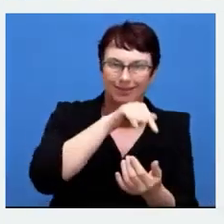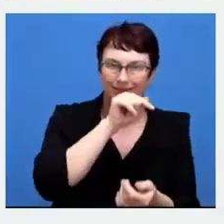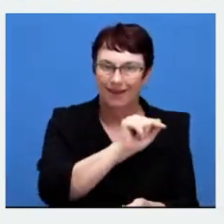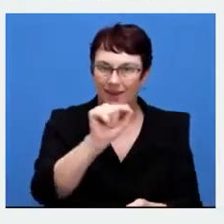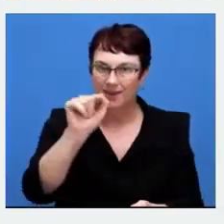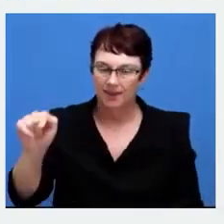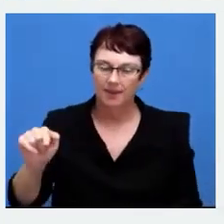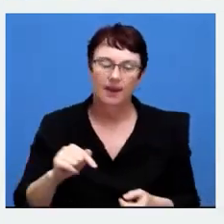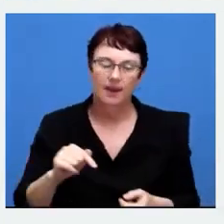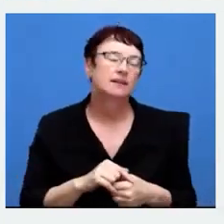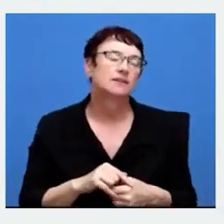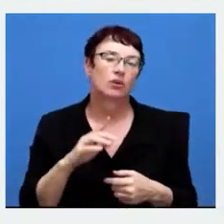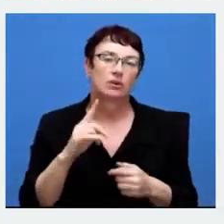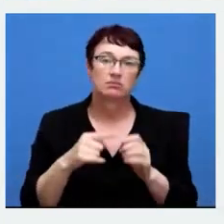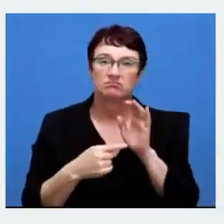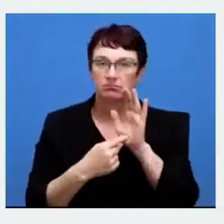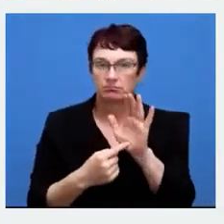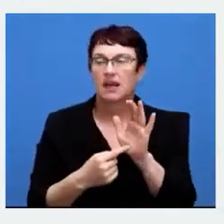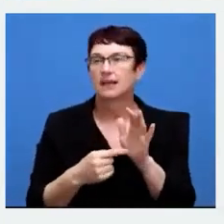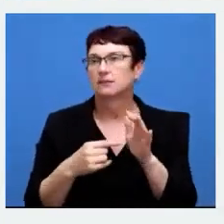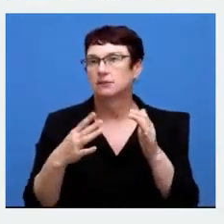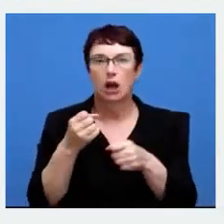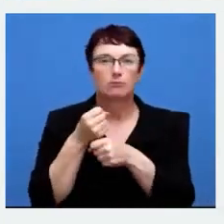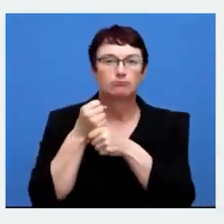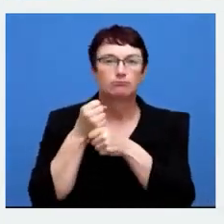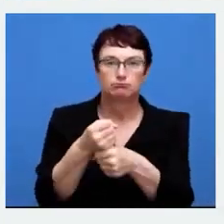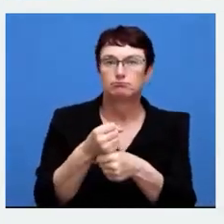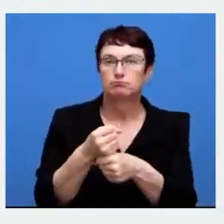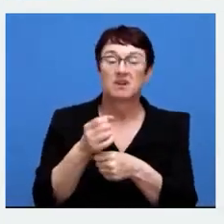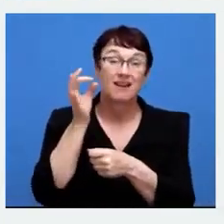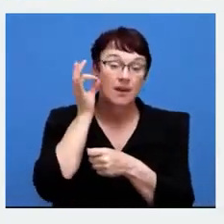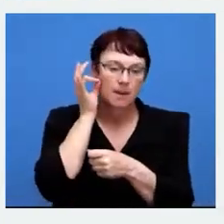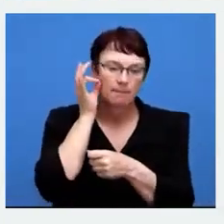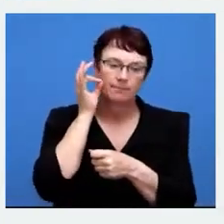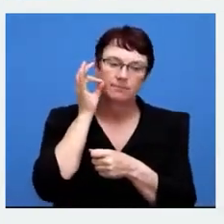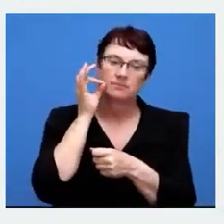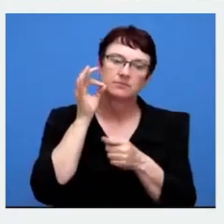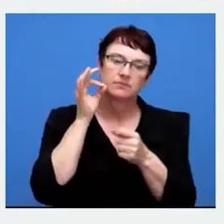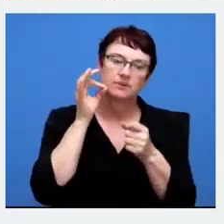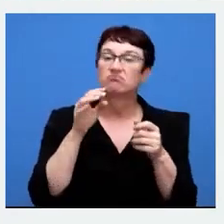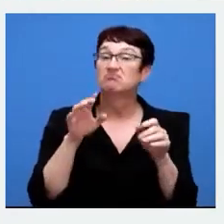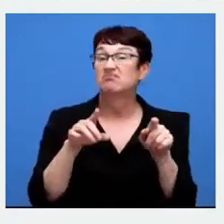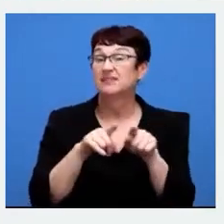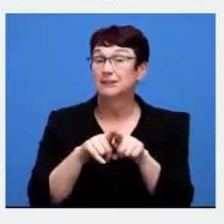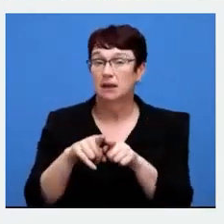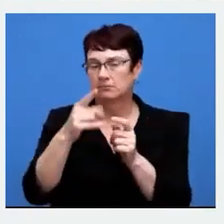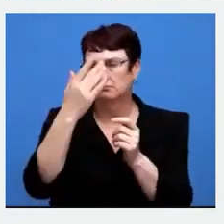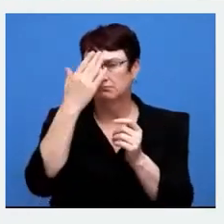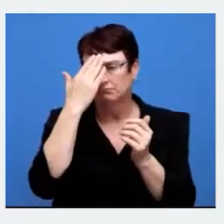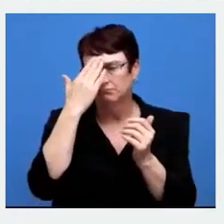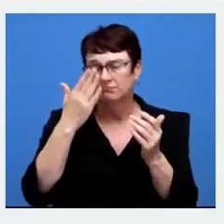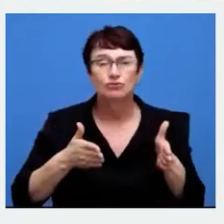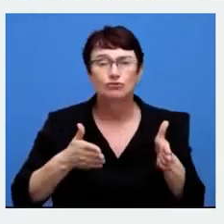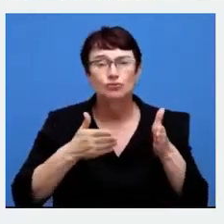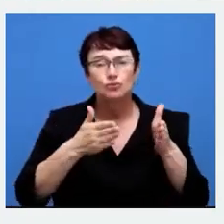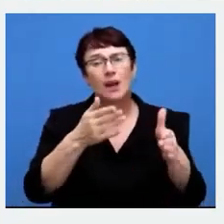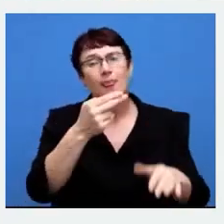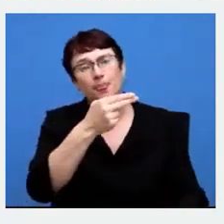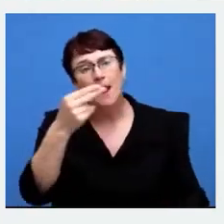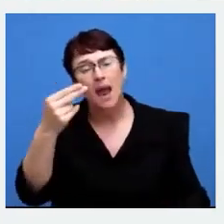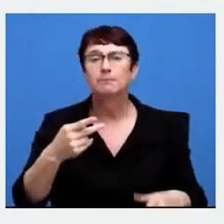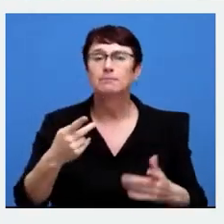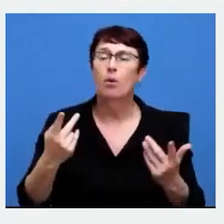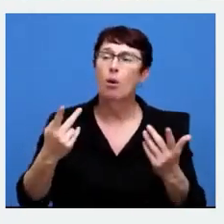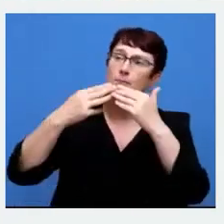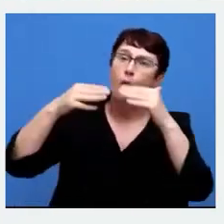spaces, such as through street names and monuments and statues and so on. For example,